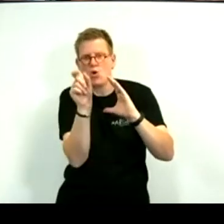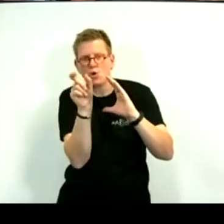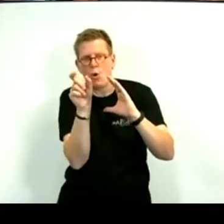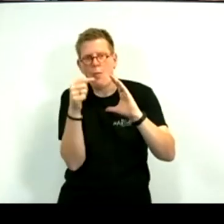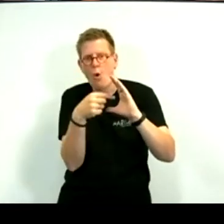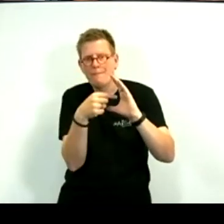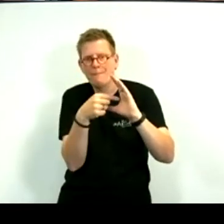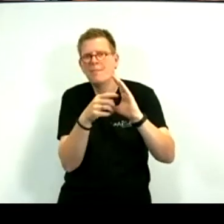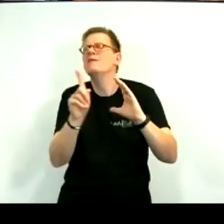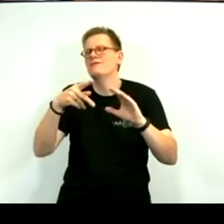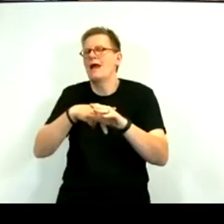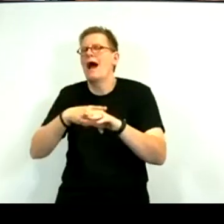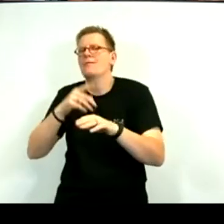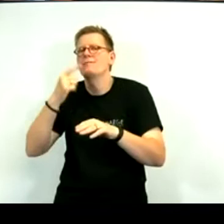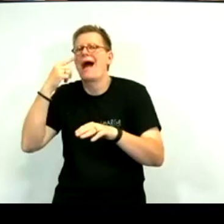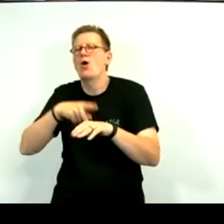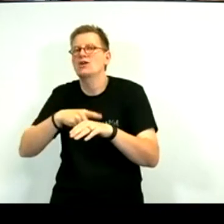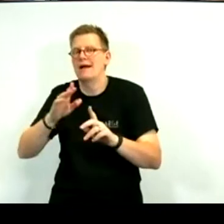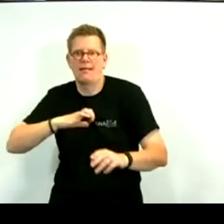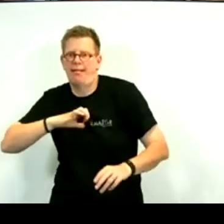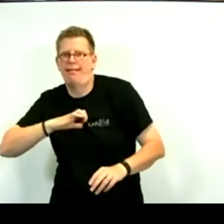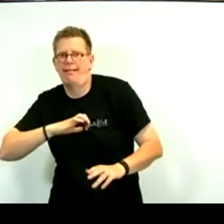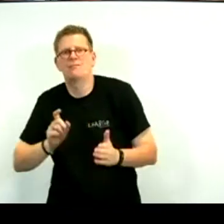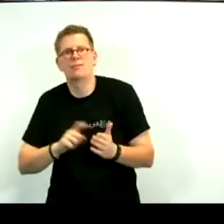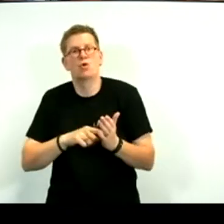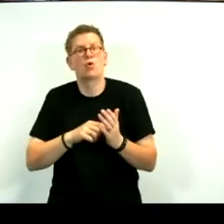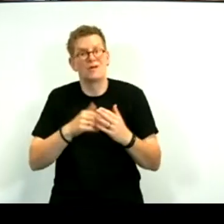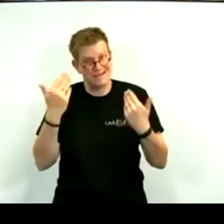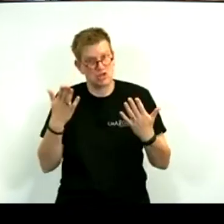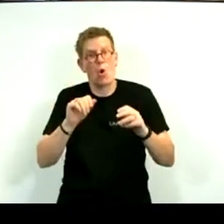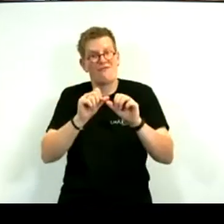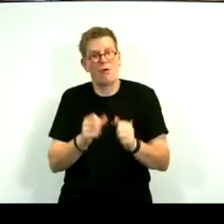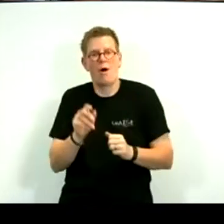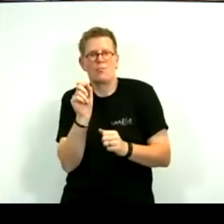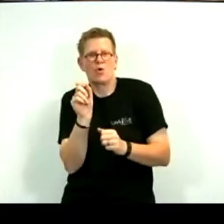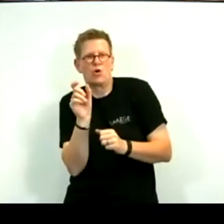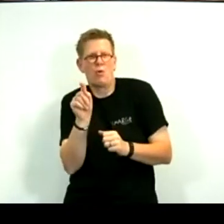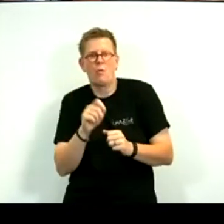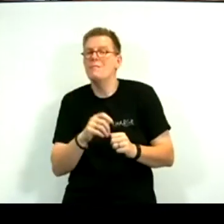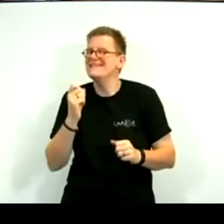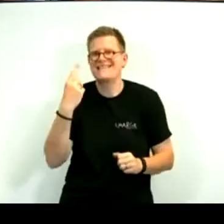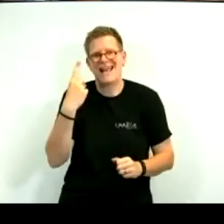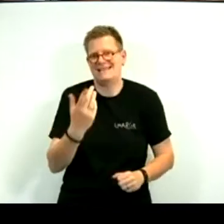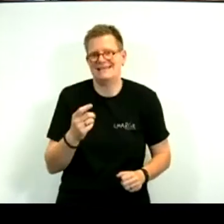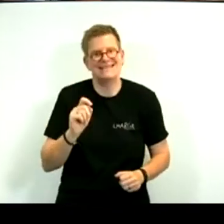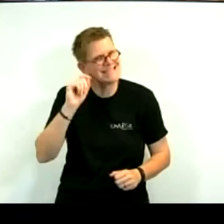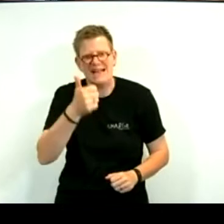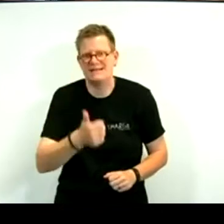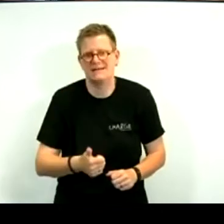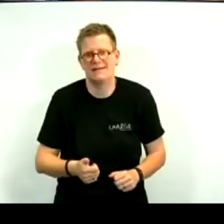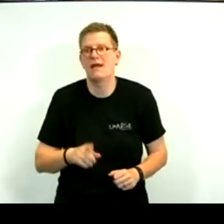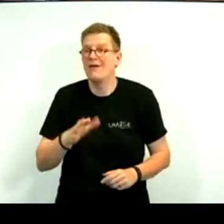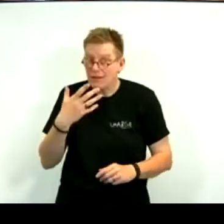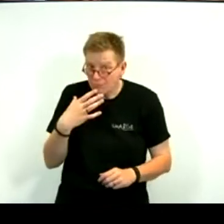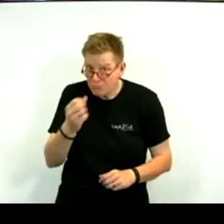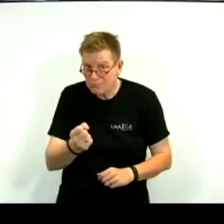are rare and unusual. And sometimes when they see your child has retinal collarboma, they will ask their